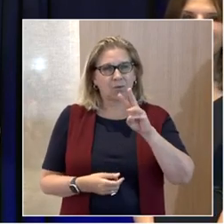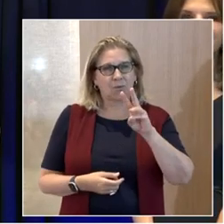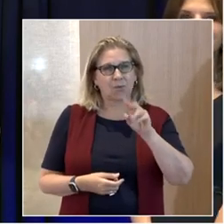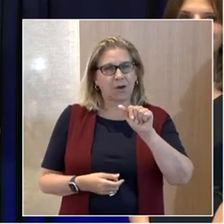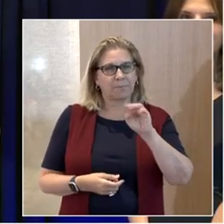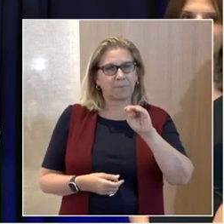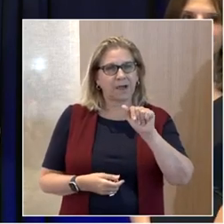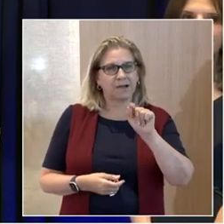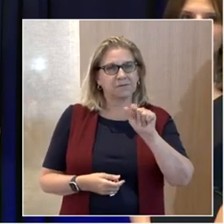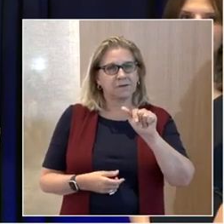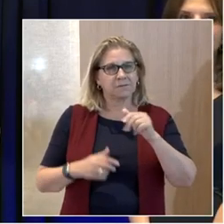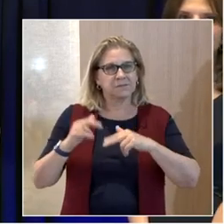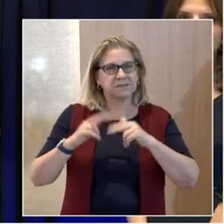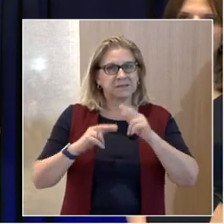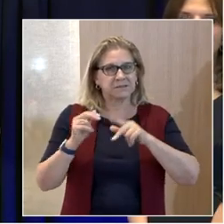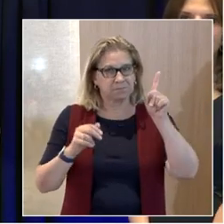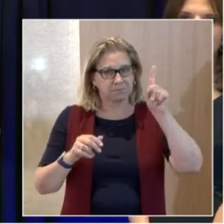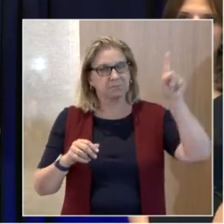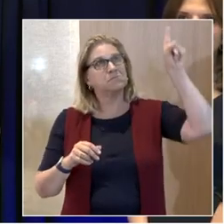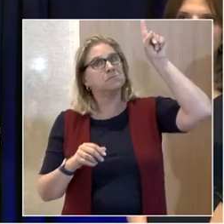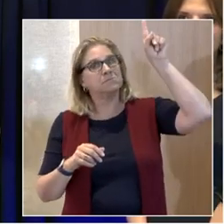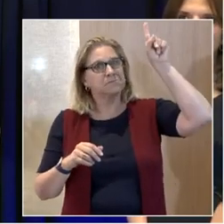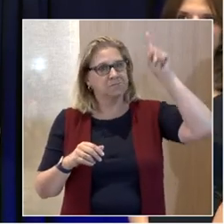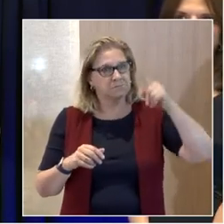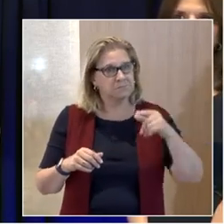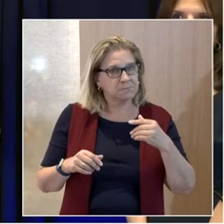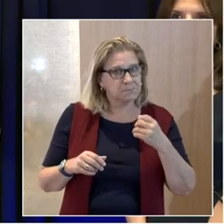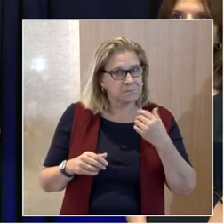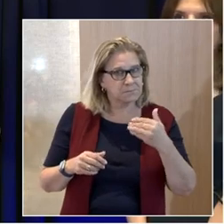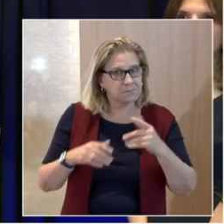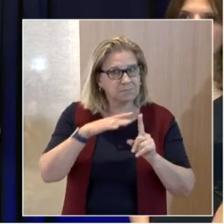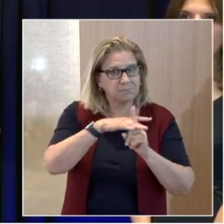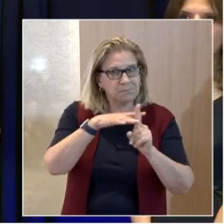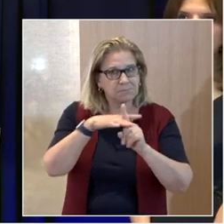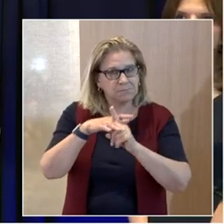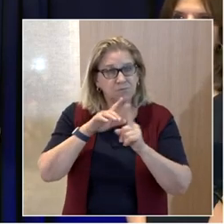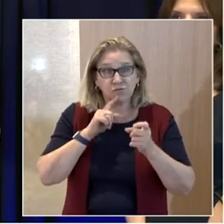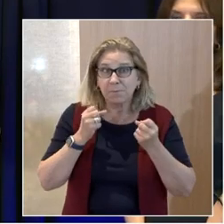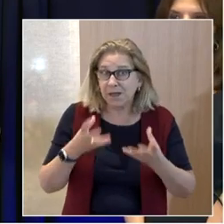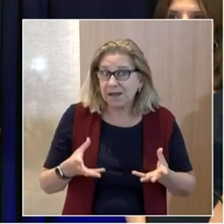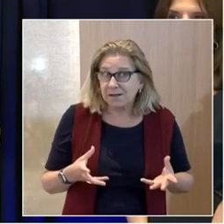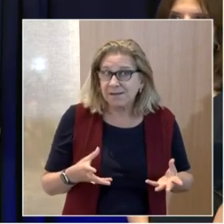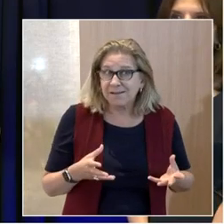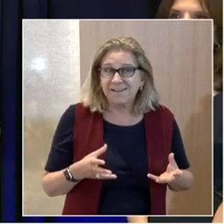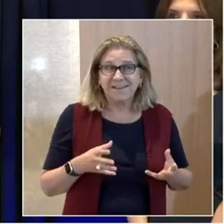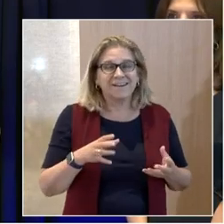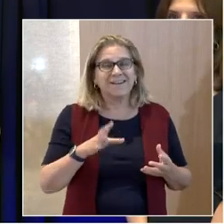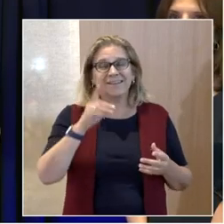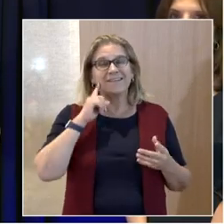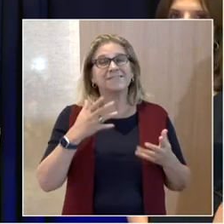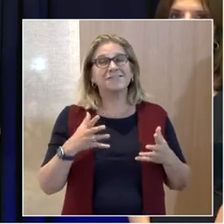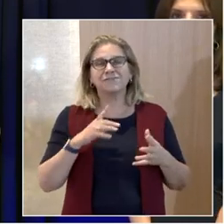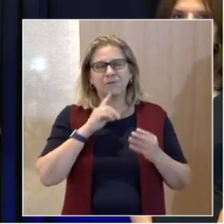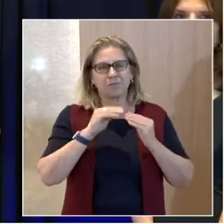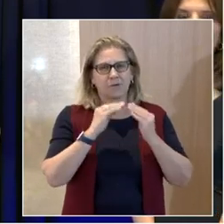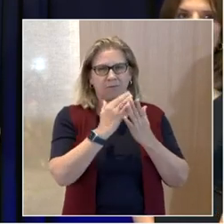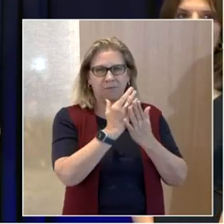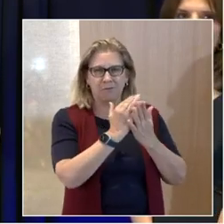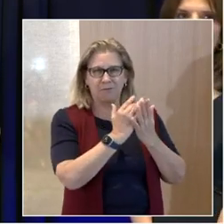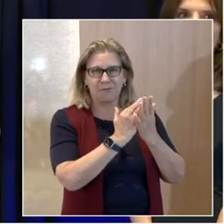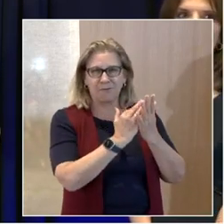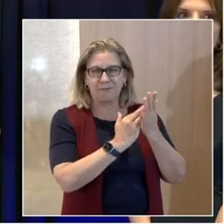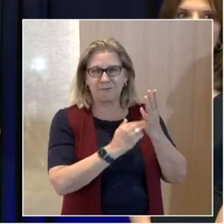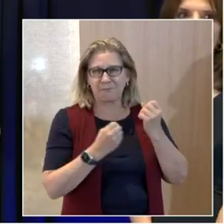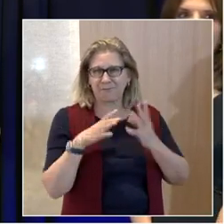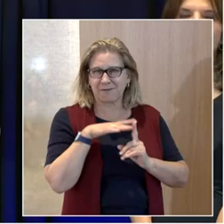downtown. So lots of good things are happening, but we know there's still work to be done. When we look at the data and what it's telling